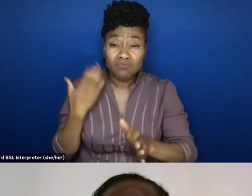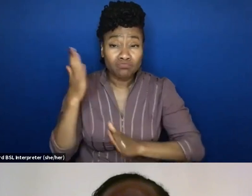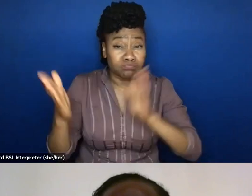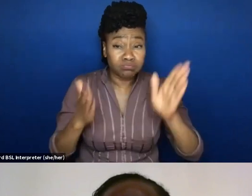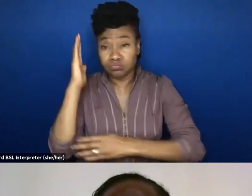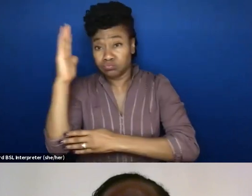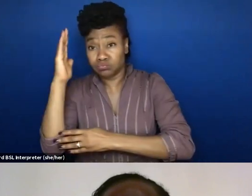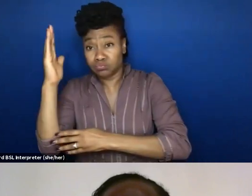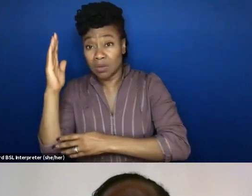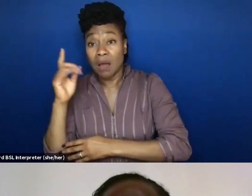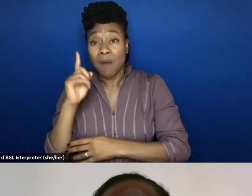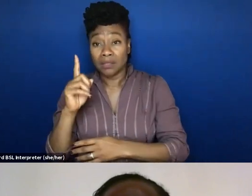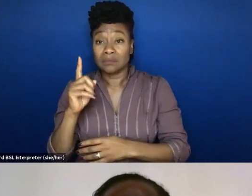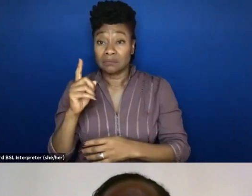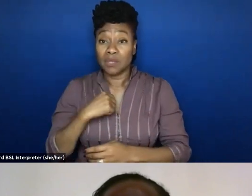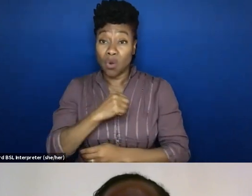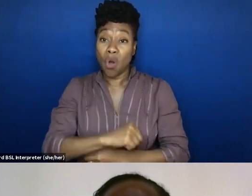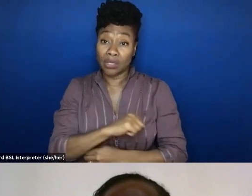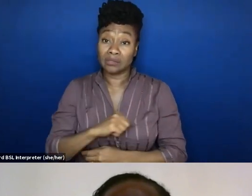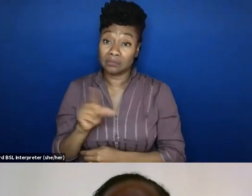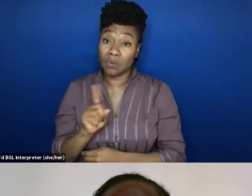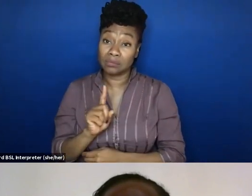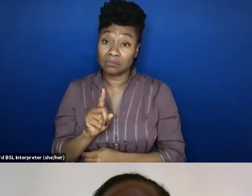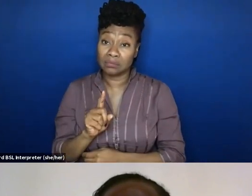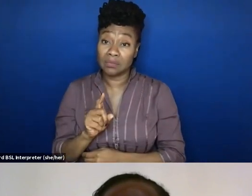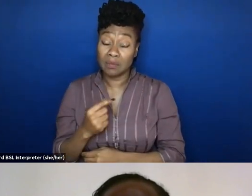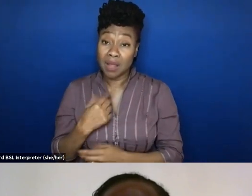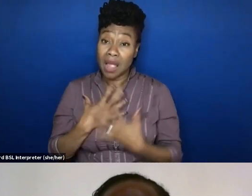been exhausting and